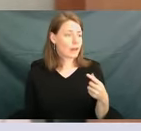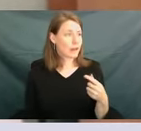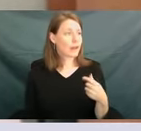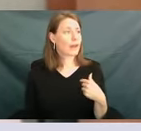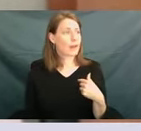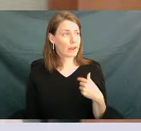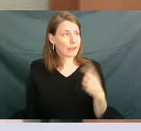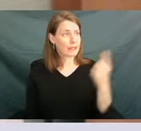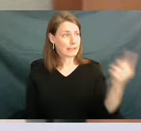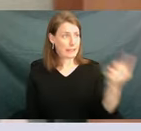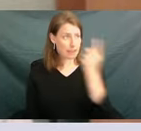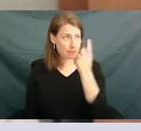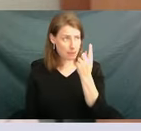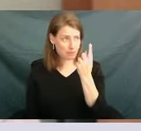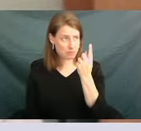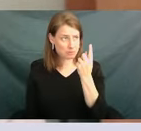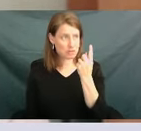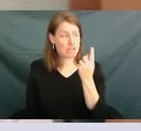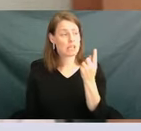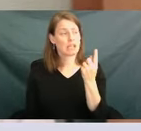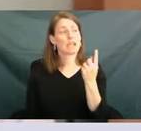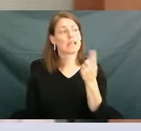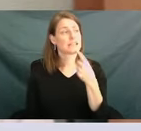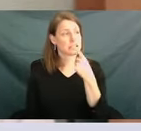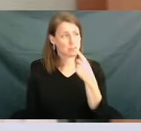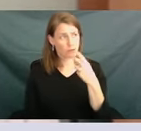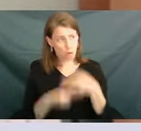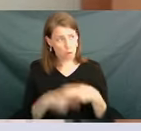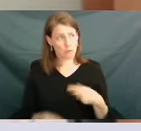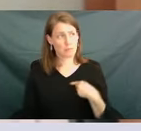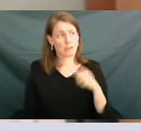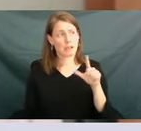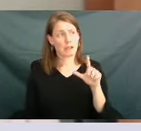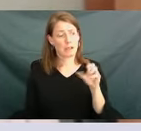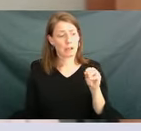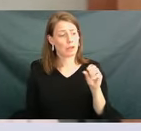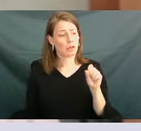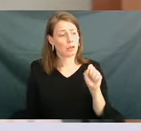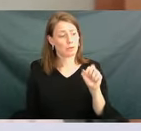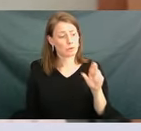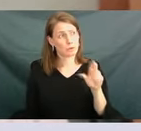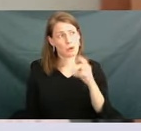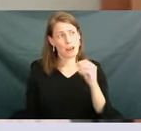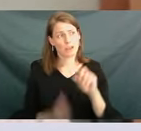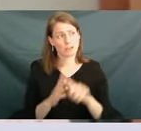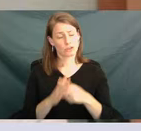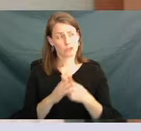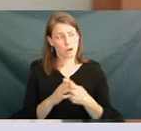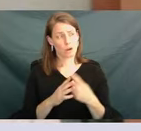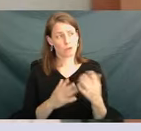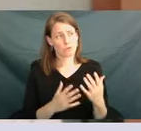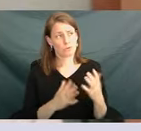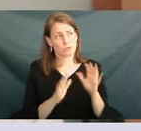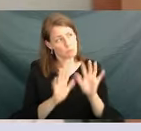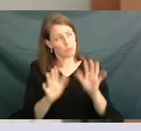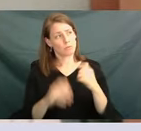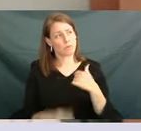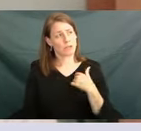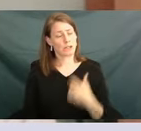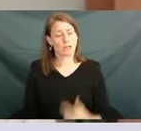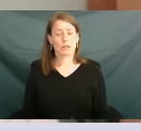then started hitting me. Right, and what did you do? So I was trying to stop him. Okay, did you tell an